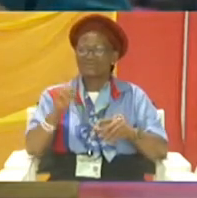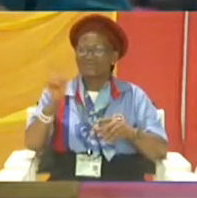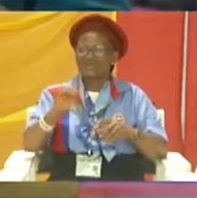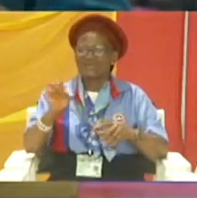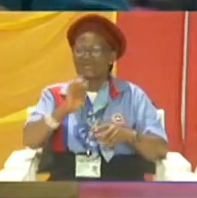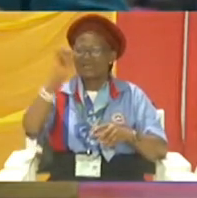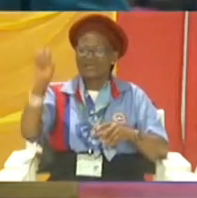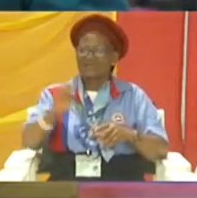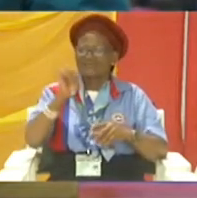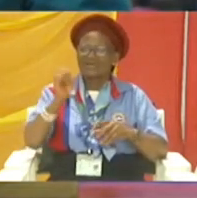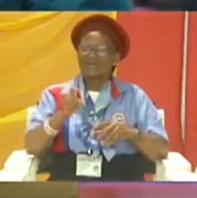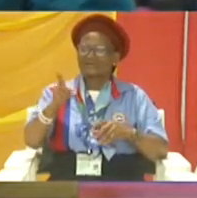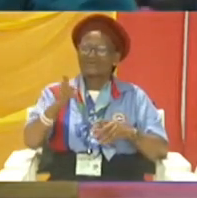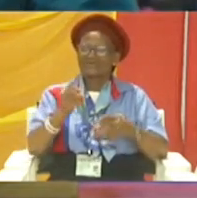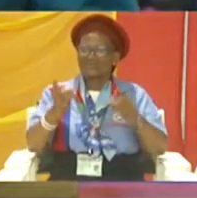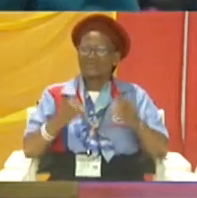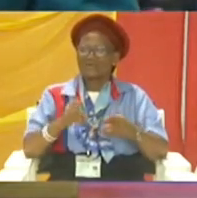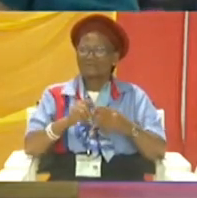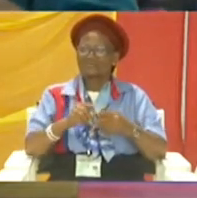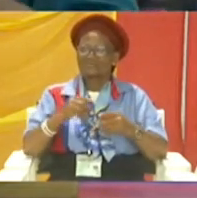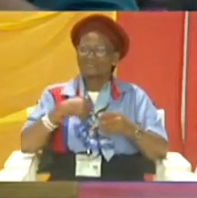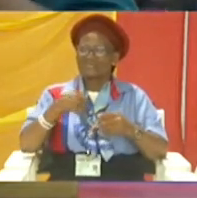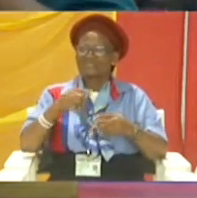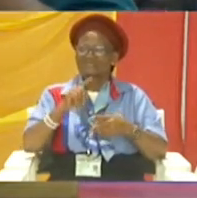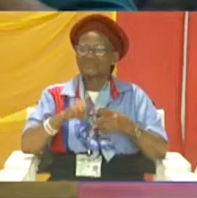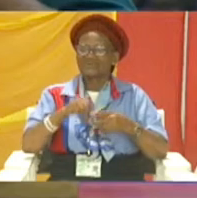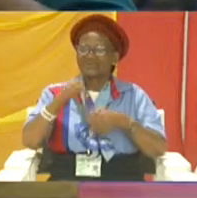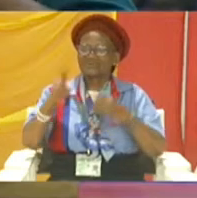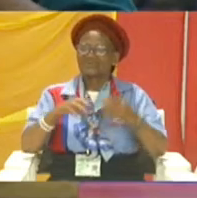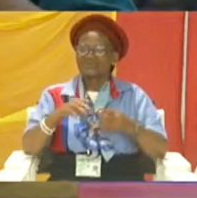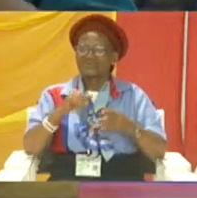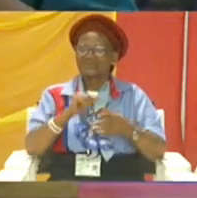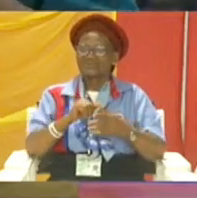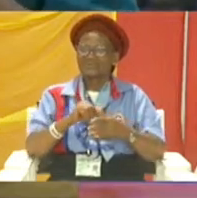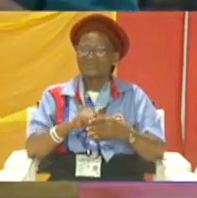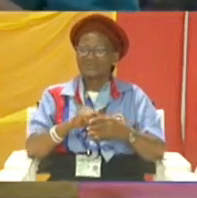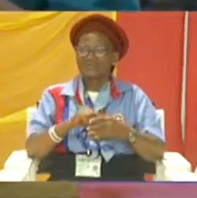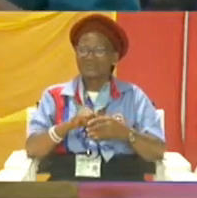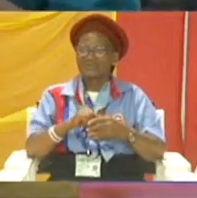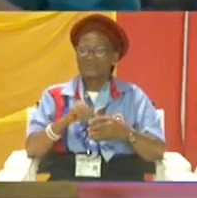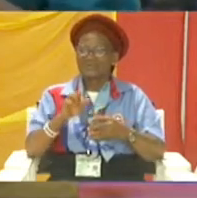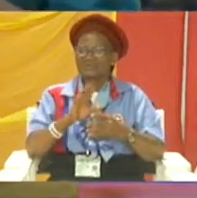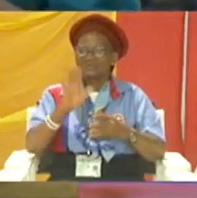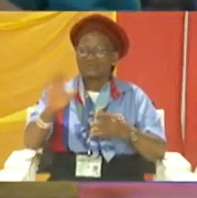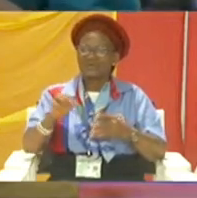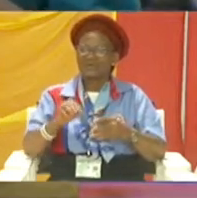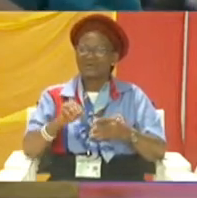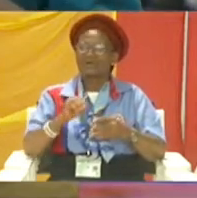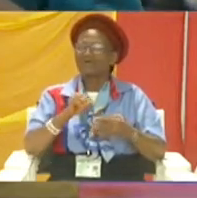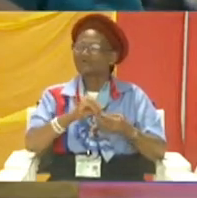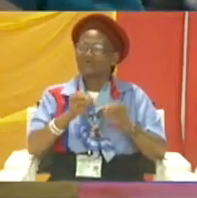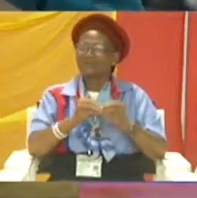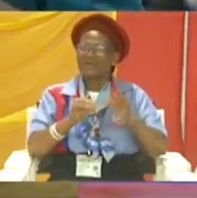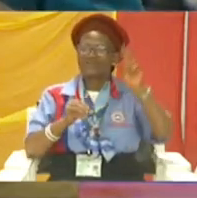go. Then number two, you will have to tell him yourself. You have